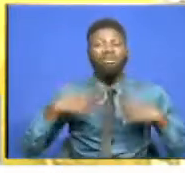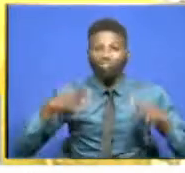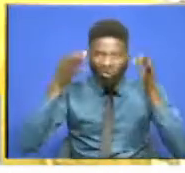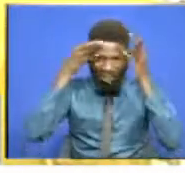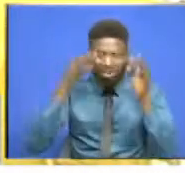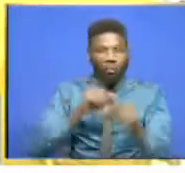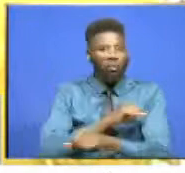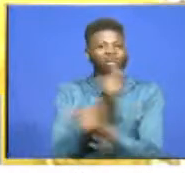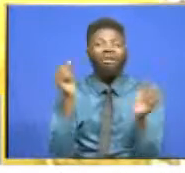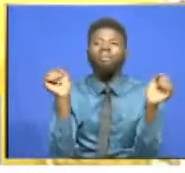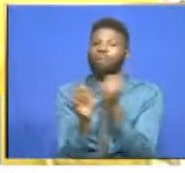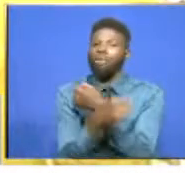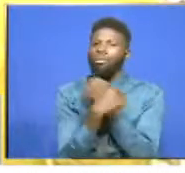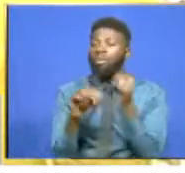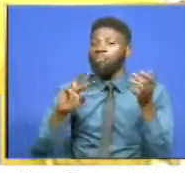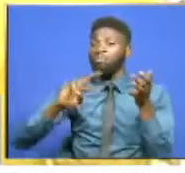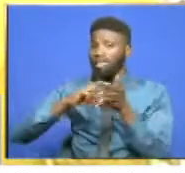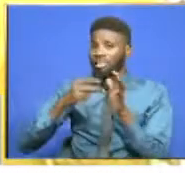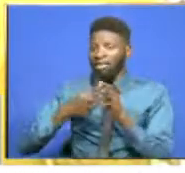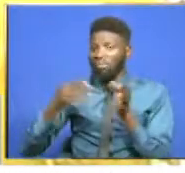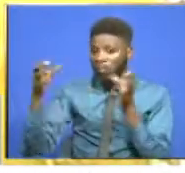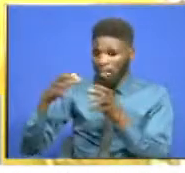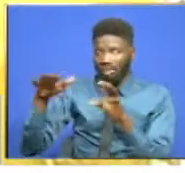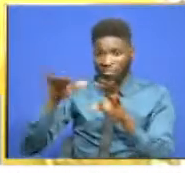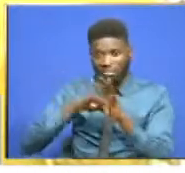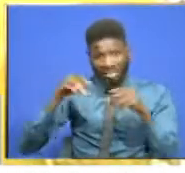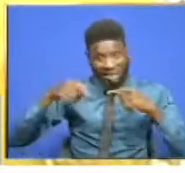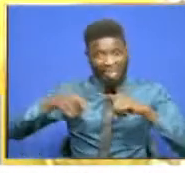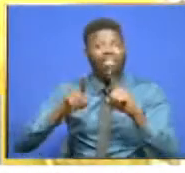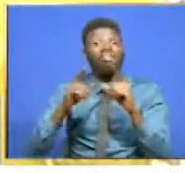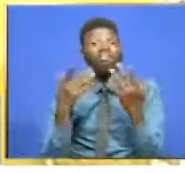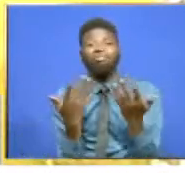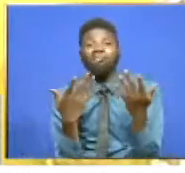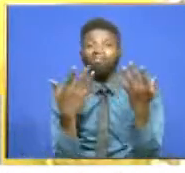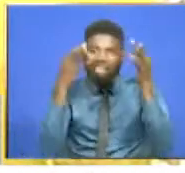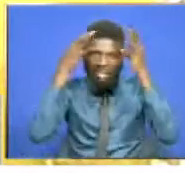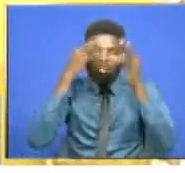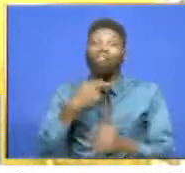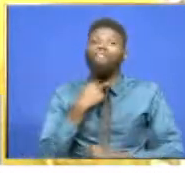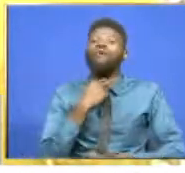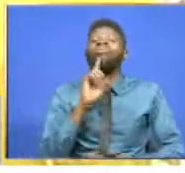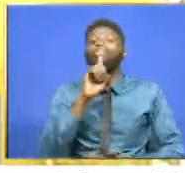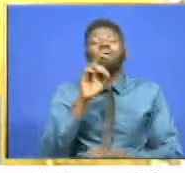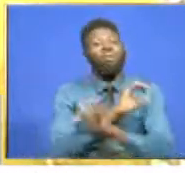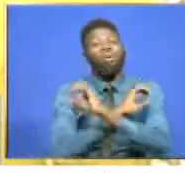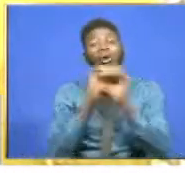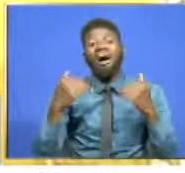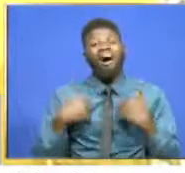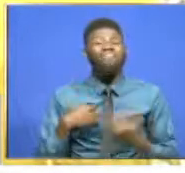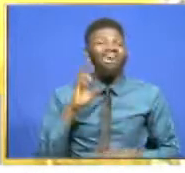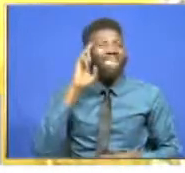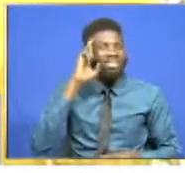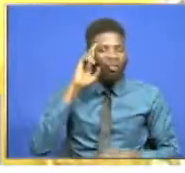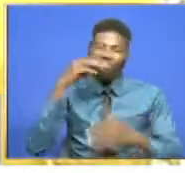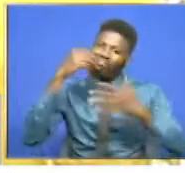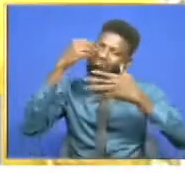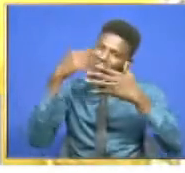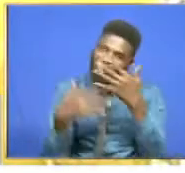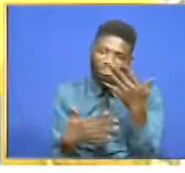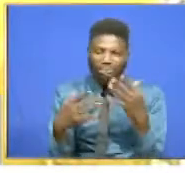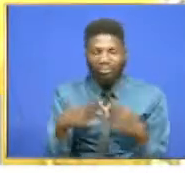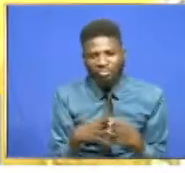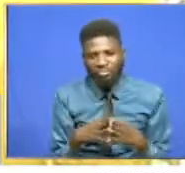that the party members could probably not take that decision because it would have been attributed to somebody else. You see, it was geared